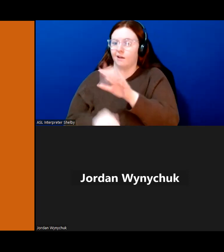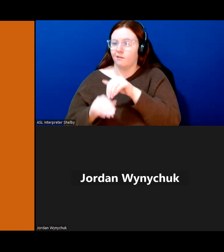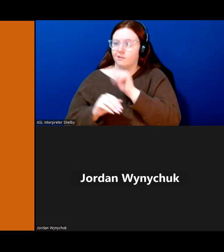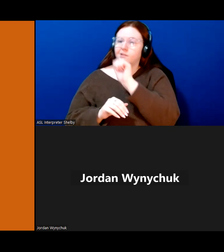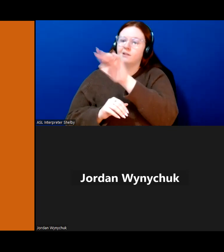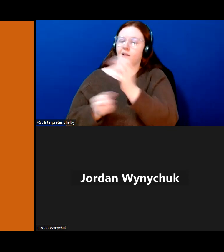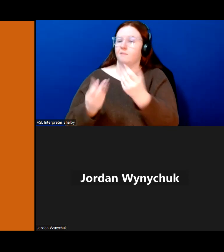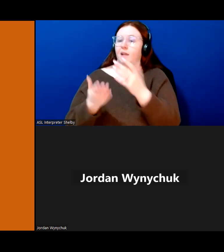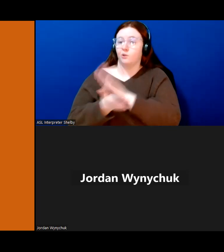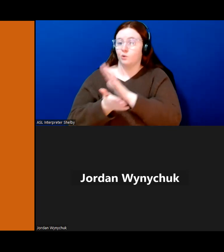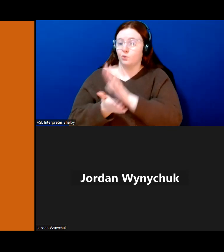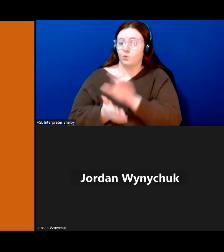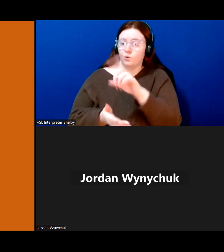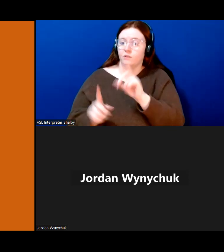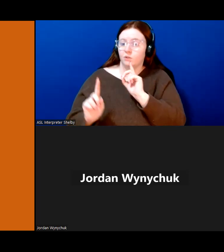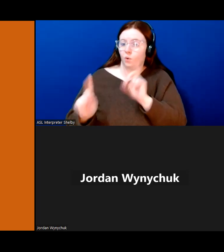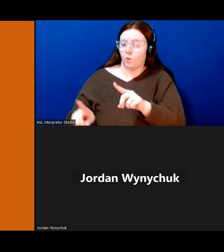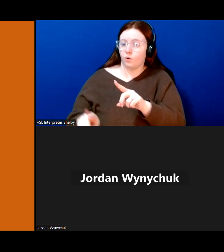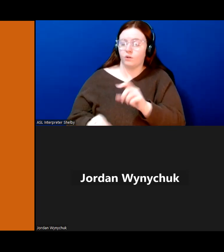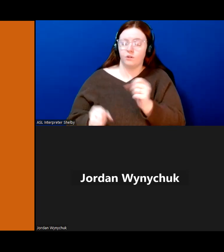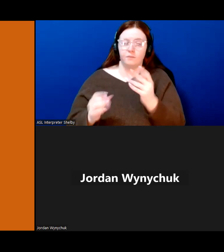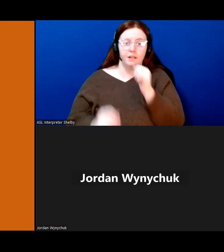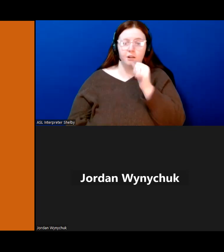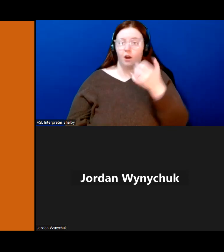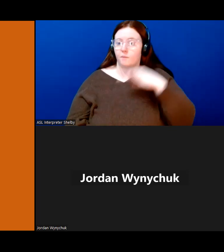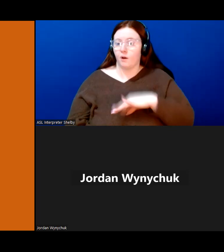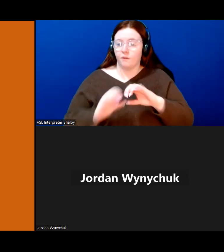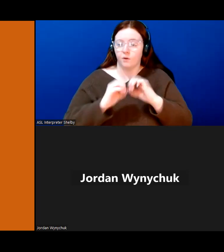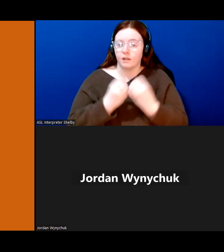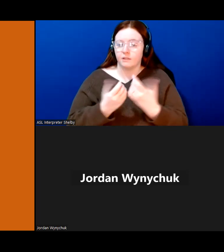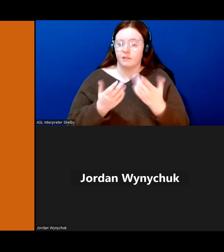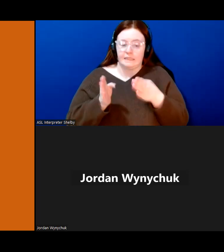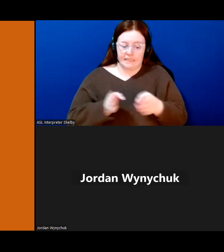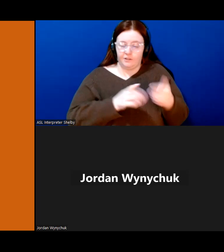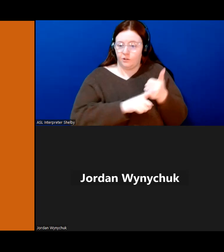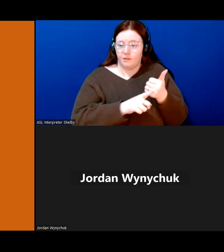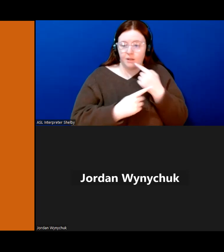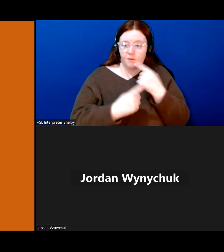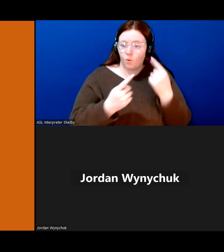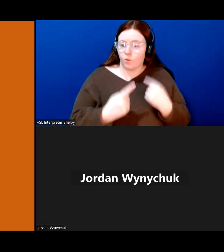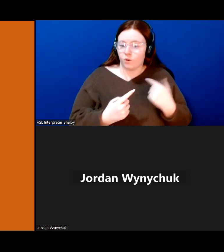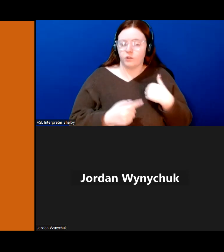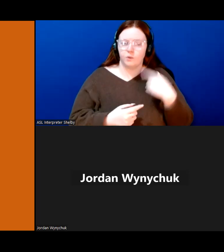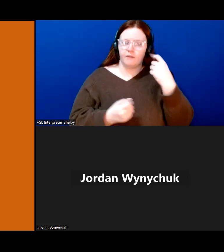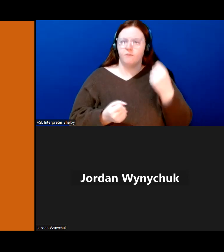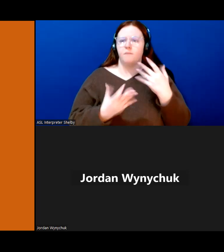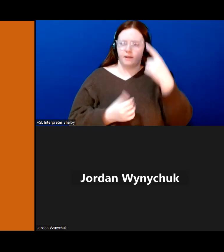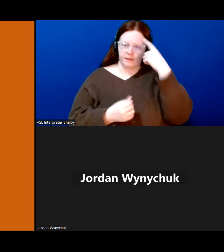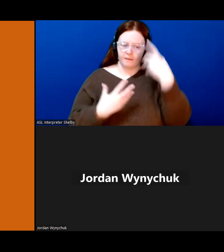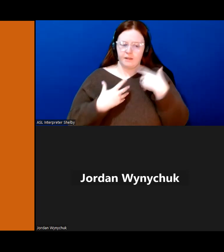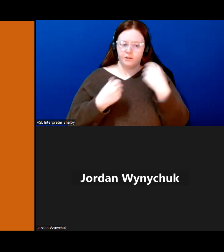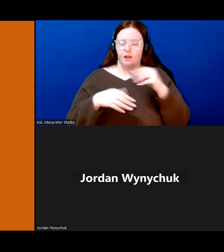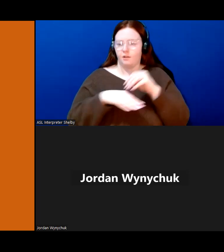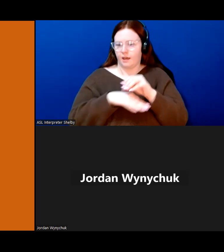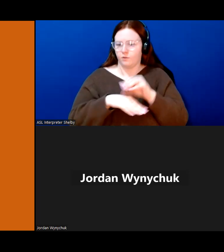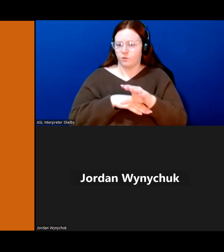of schools order, a lot of nonprofits, also individuals order. So we get a lot of mental health counselors that order, and